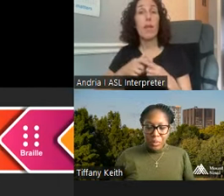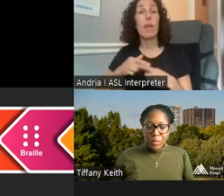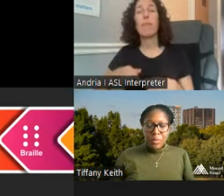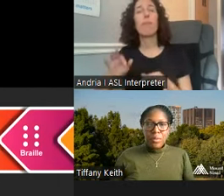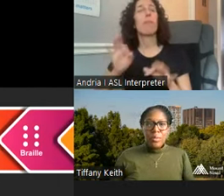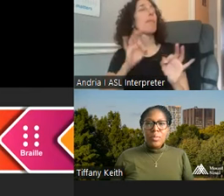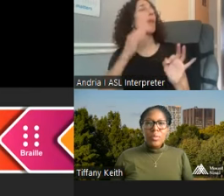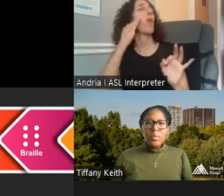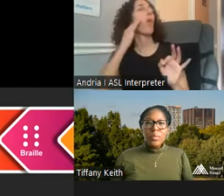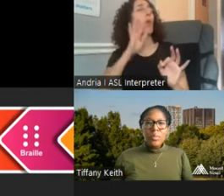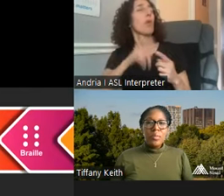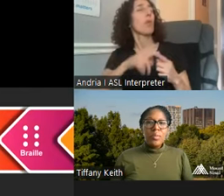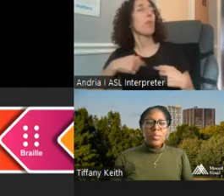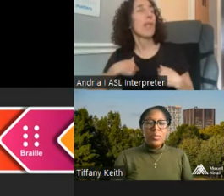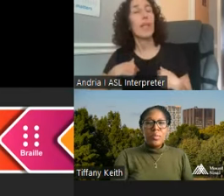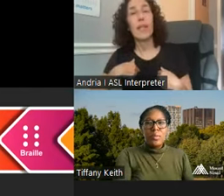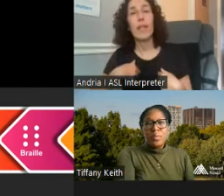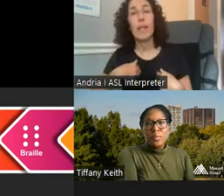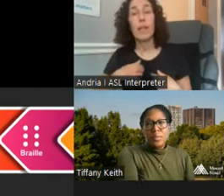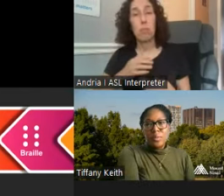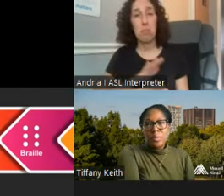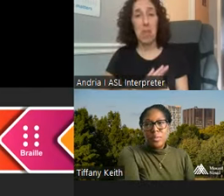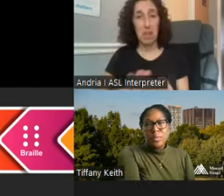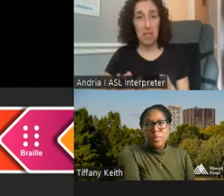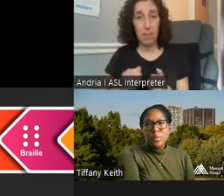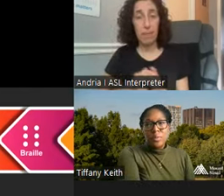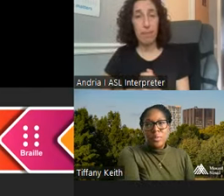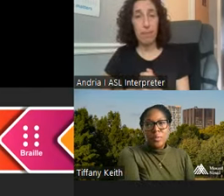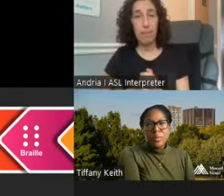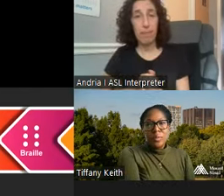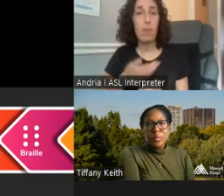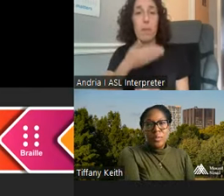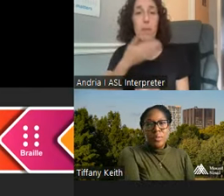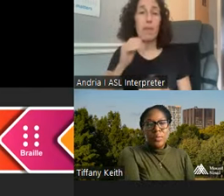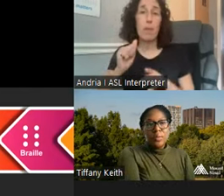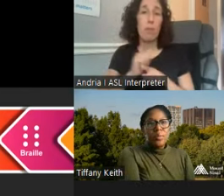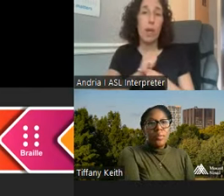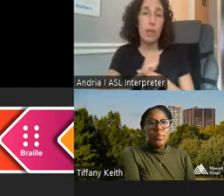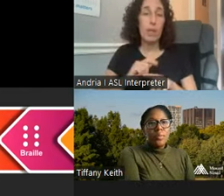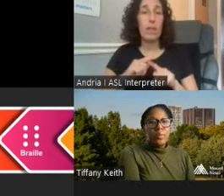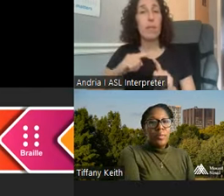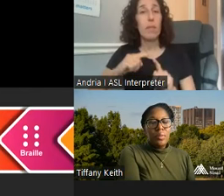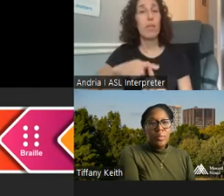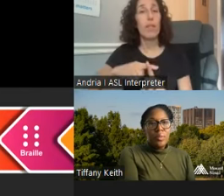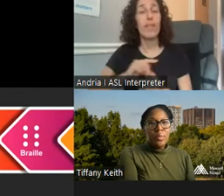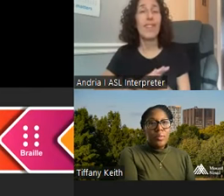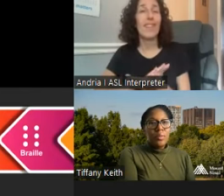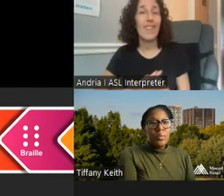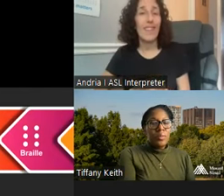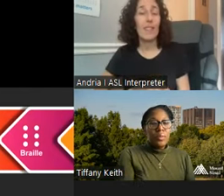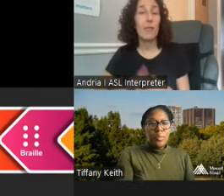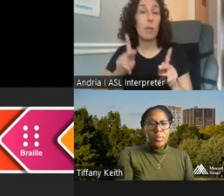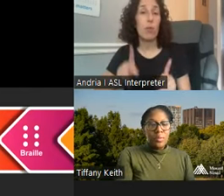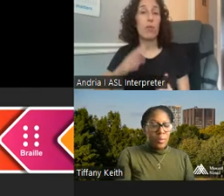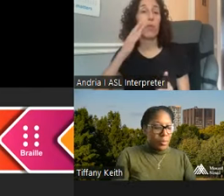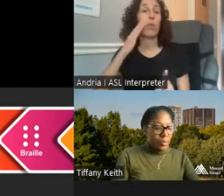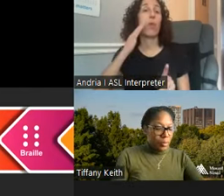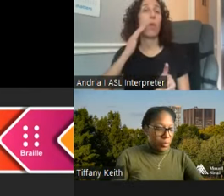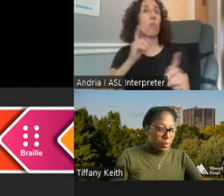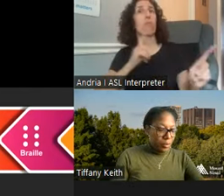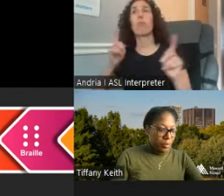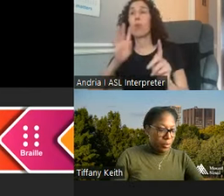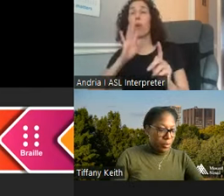them. And it's also good to make sure that they know who you are rather than